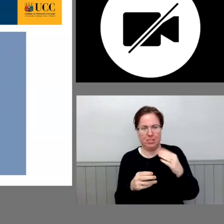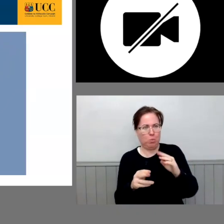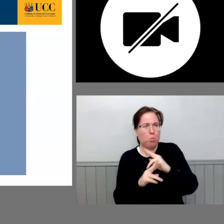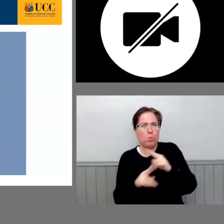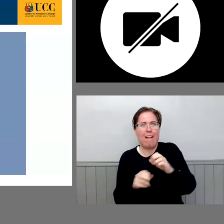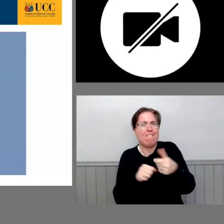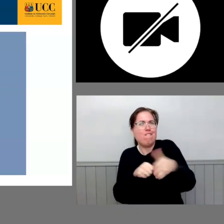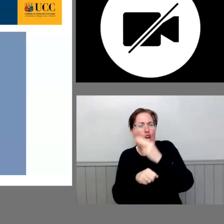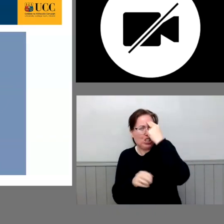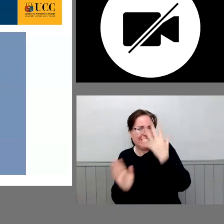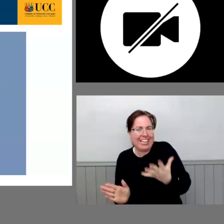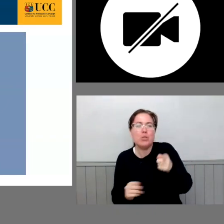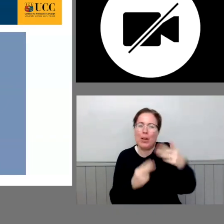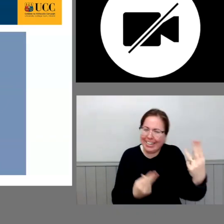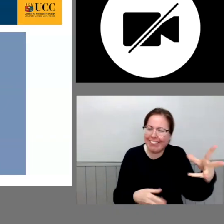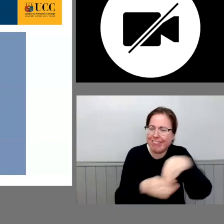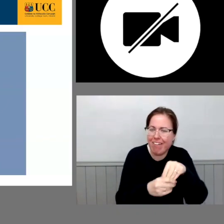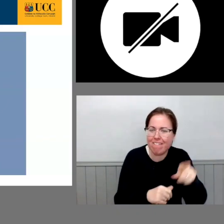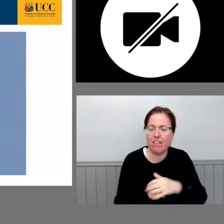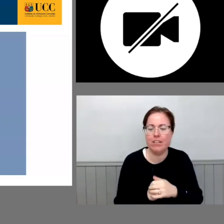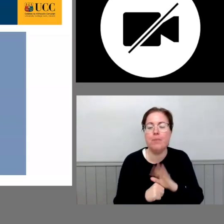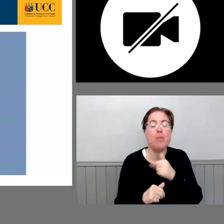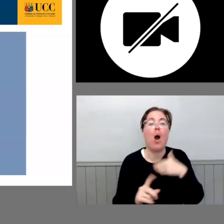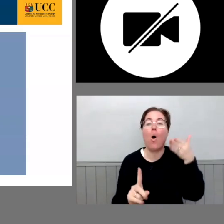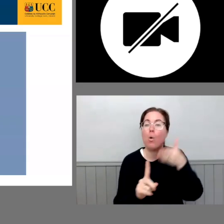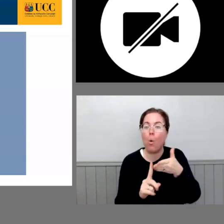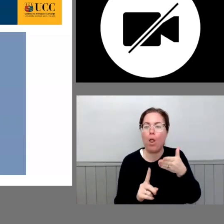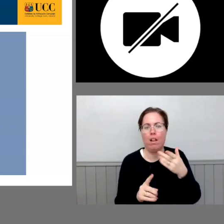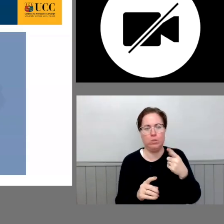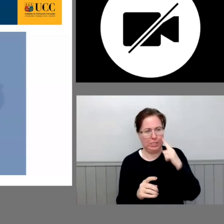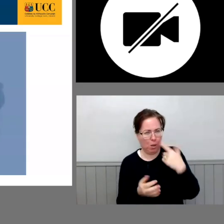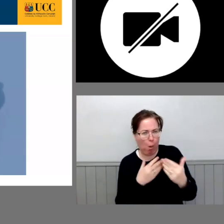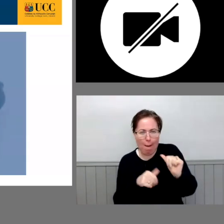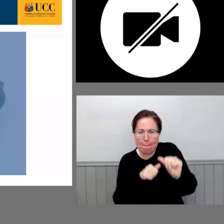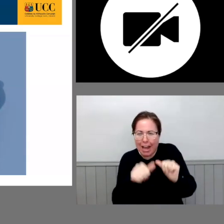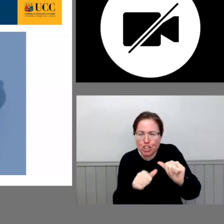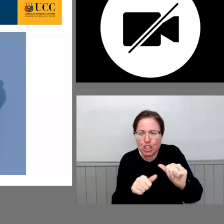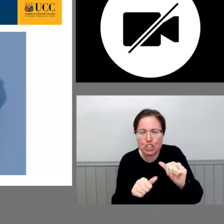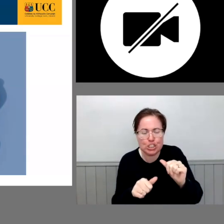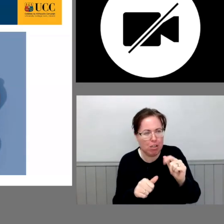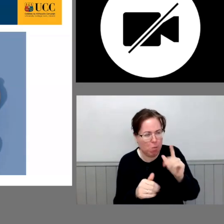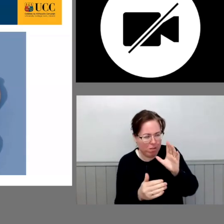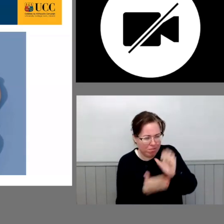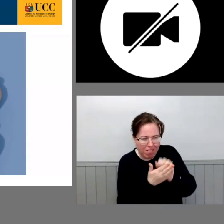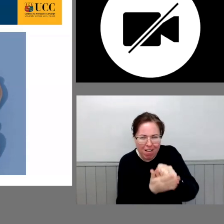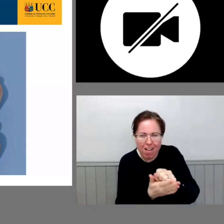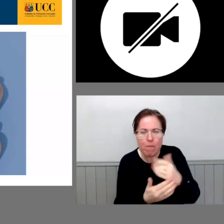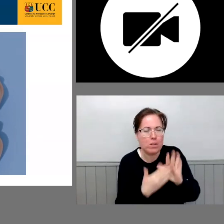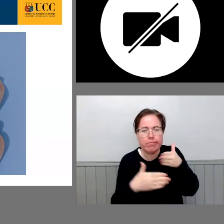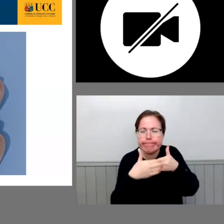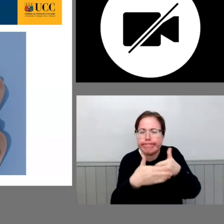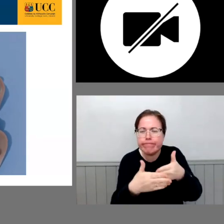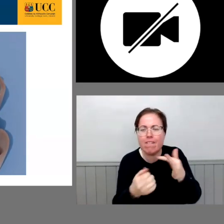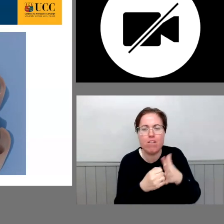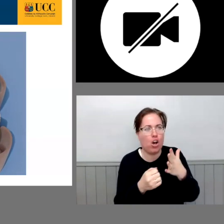incomplete. Our goal was to look for patterns about what gets in the way of accessing care, what